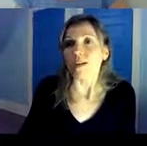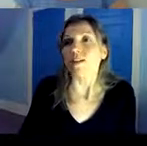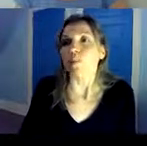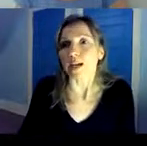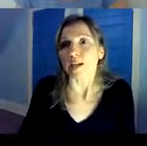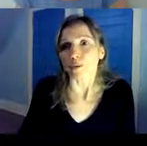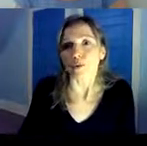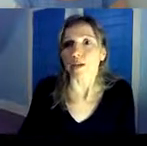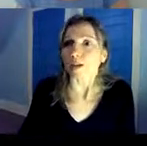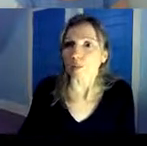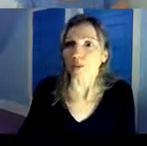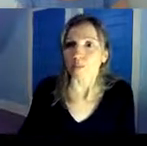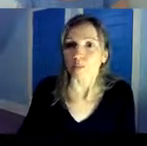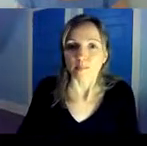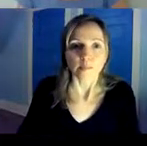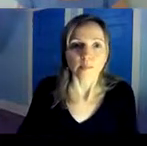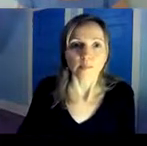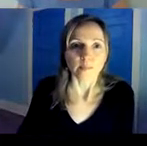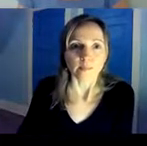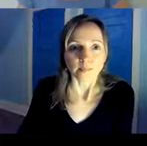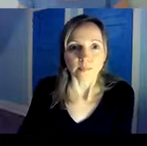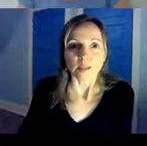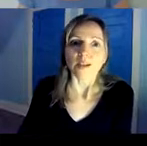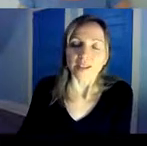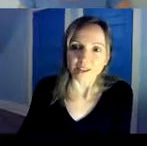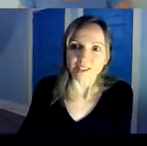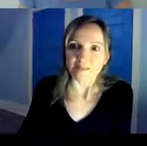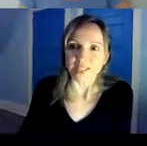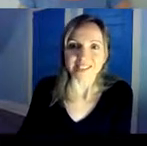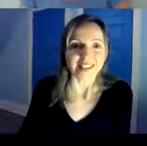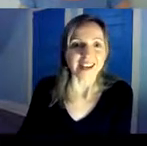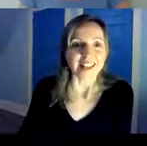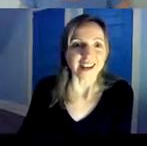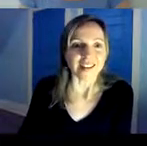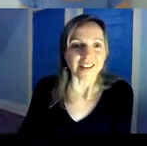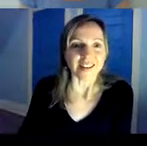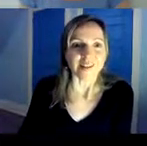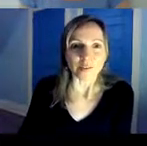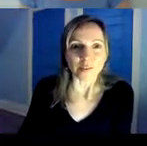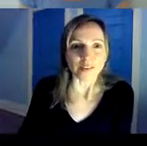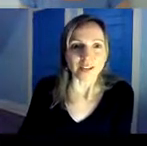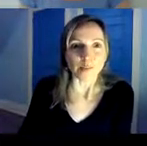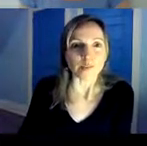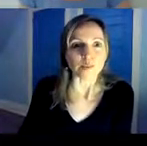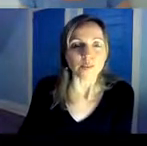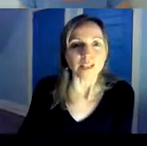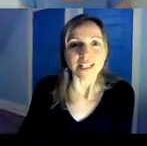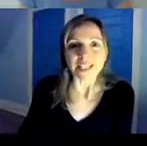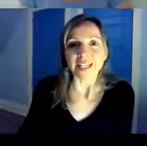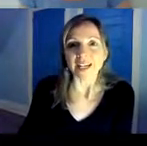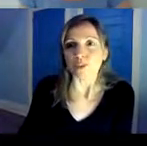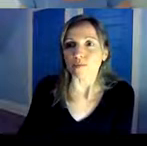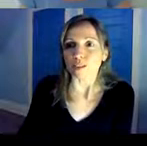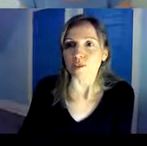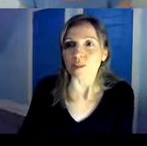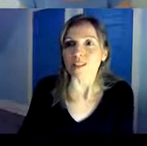or invasive plant council that can help you. And here are some links that will be very helpful. The